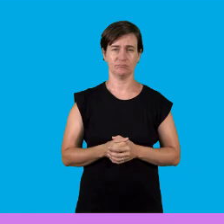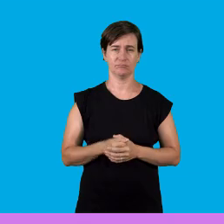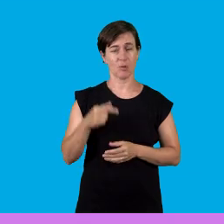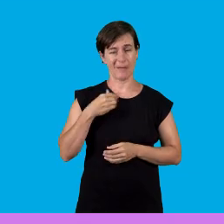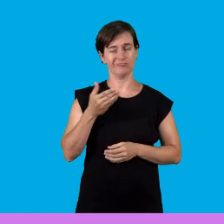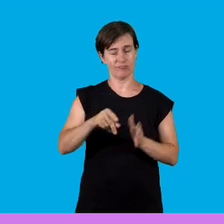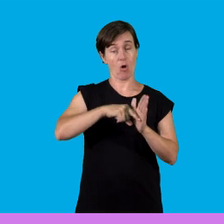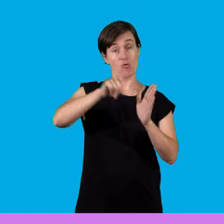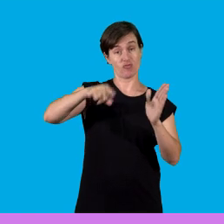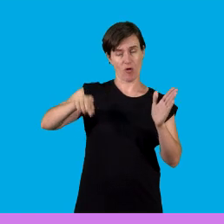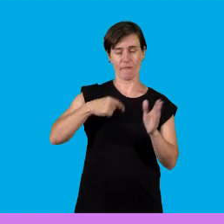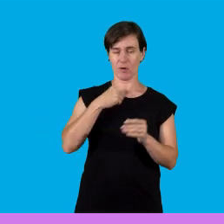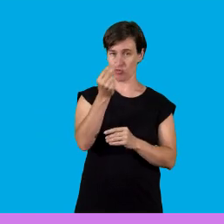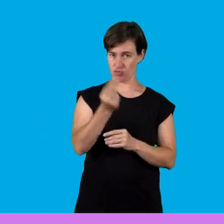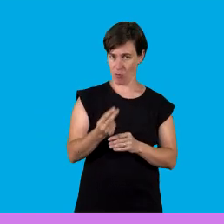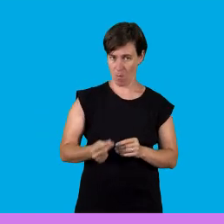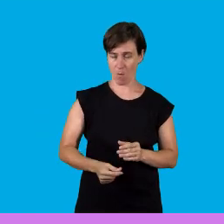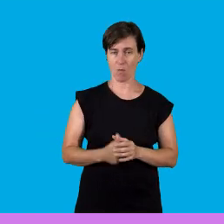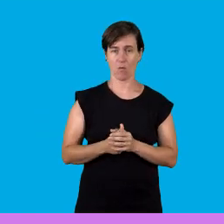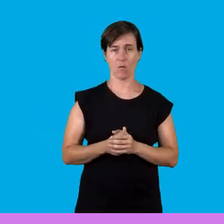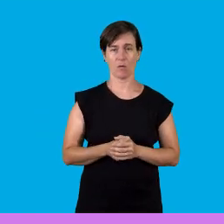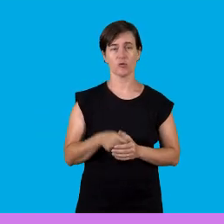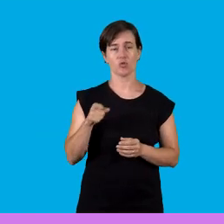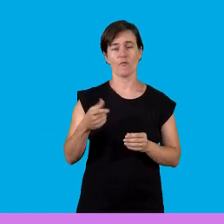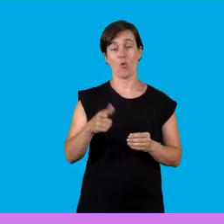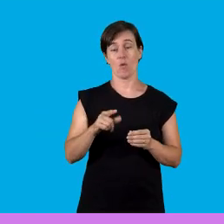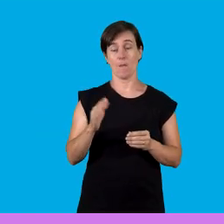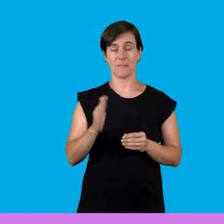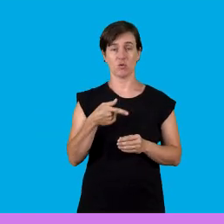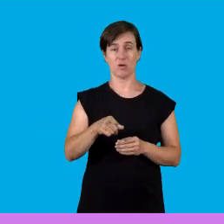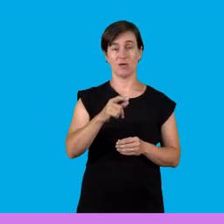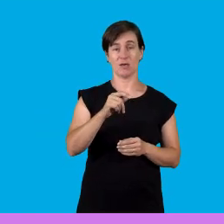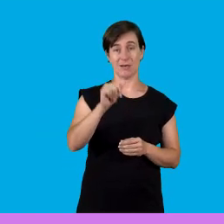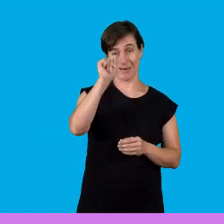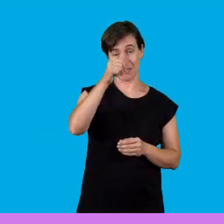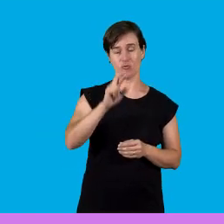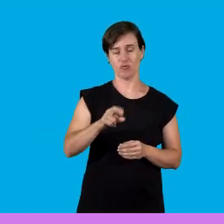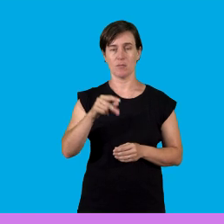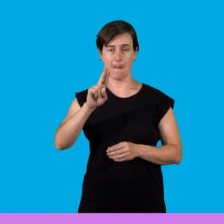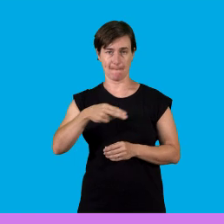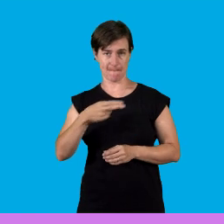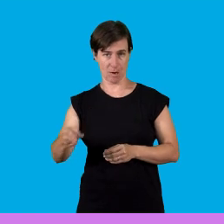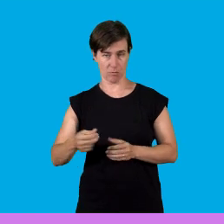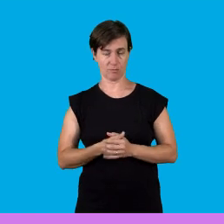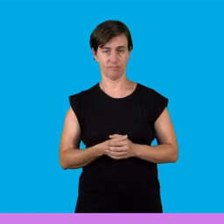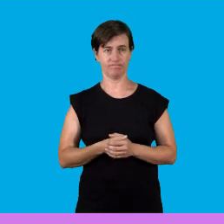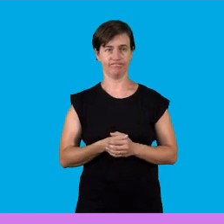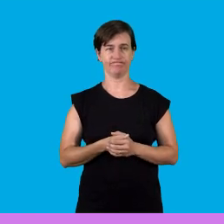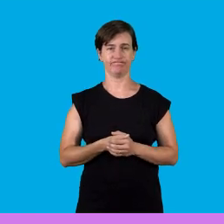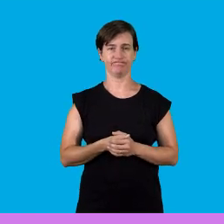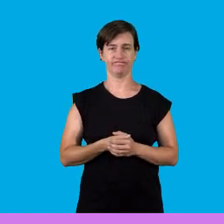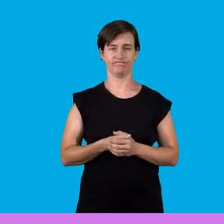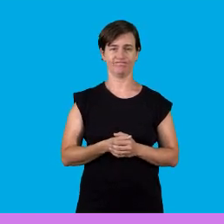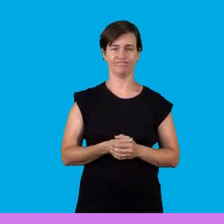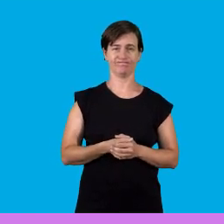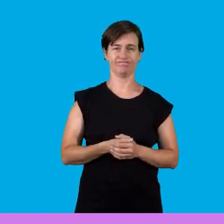I drew a graph, a conversion graph for converting between pounds and Indian rupees. All right, let us move